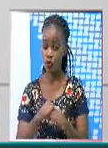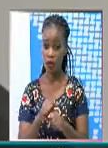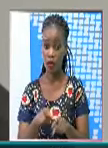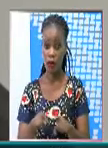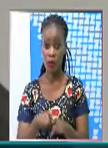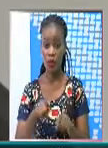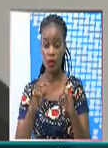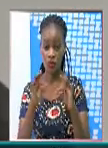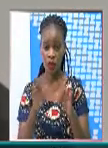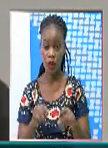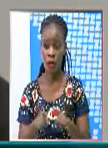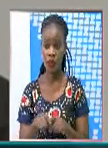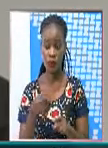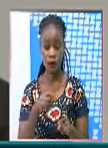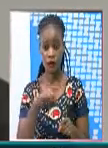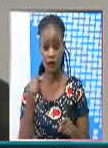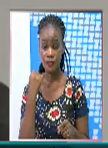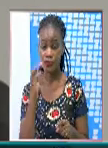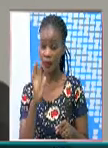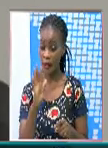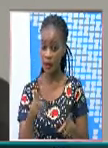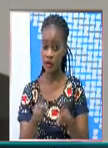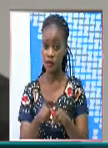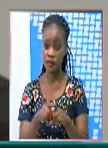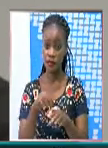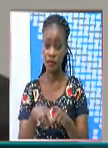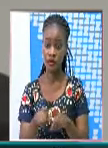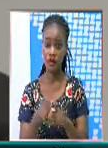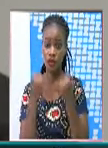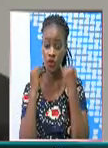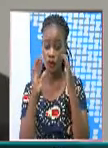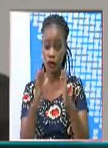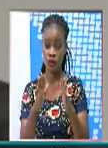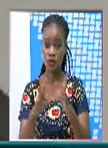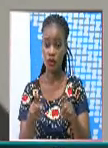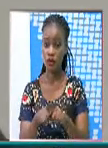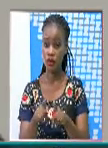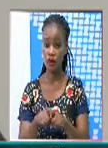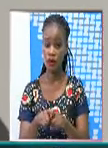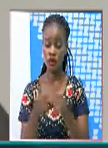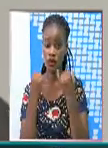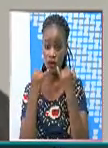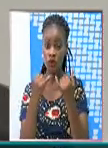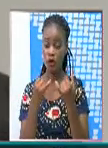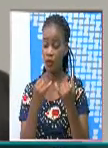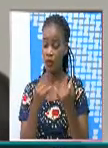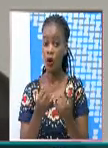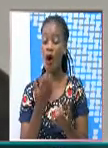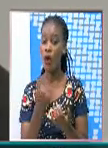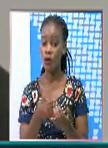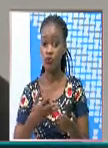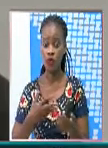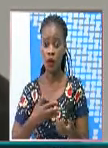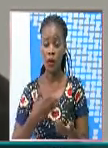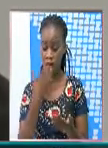of thing, we want to address it. Era omubaka wa European Union mu Uganda oweekitiibwa Atilio Pacific agambye nti basaanye